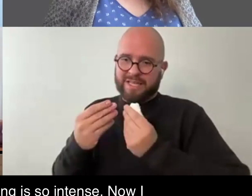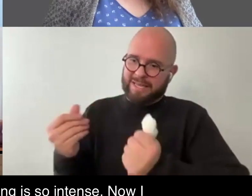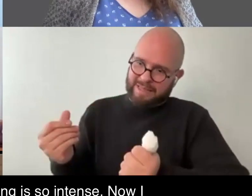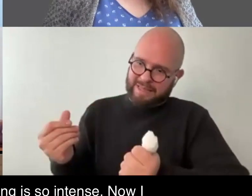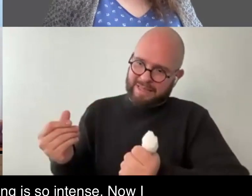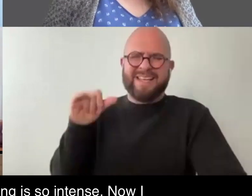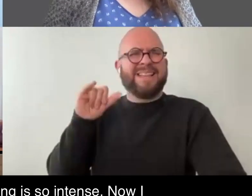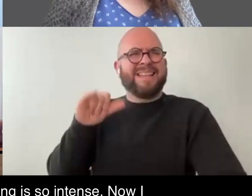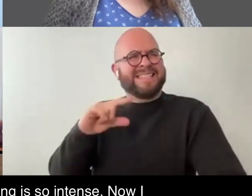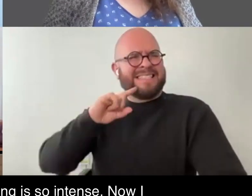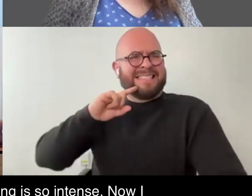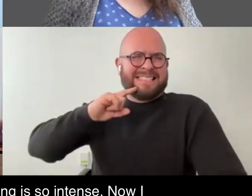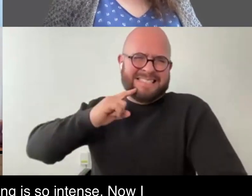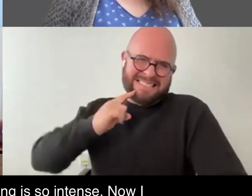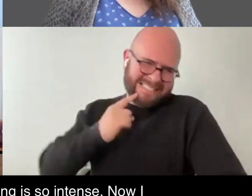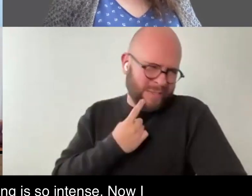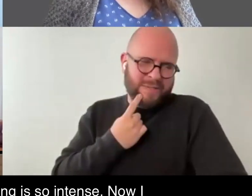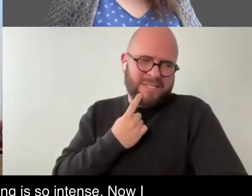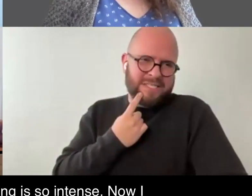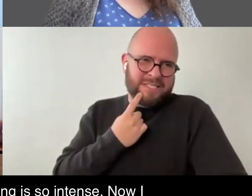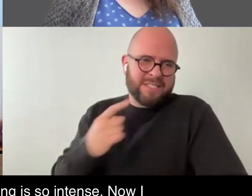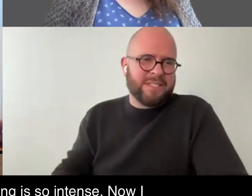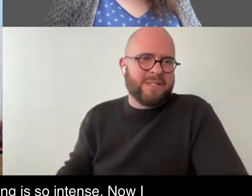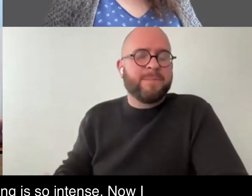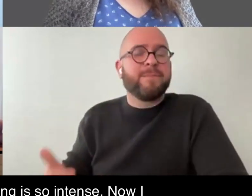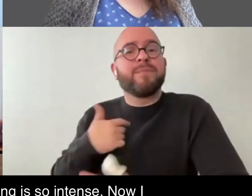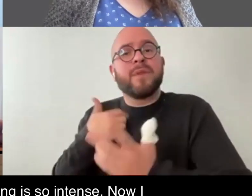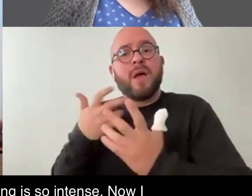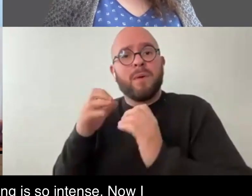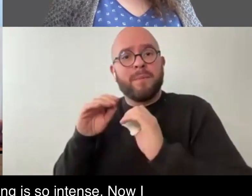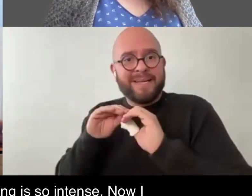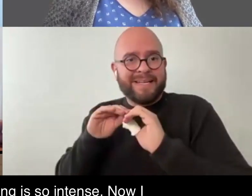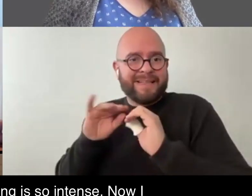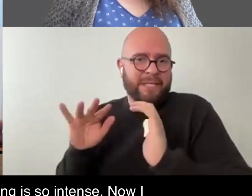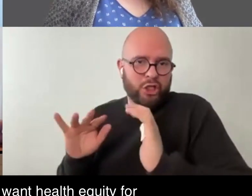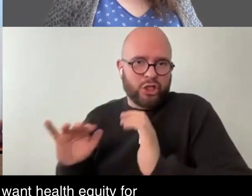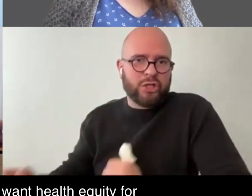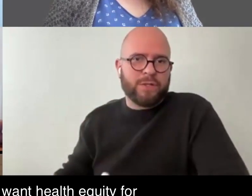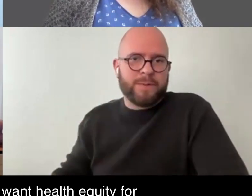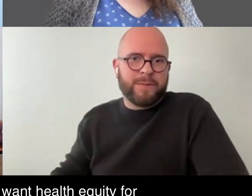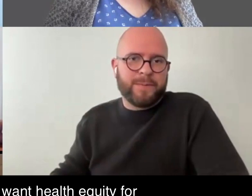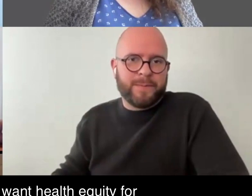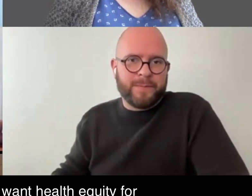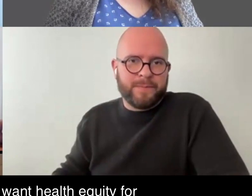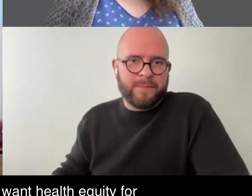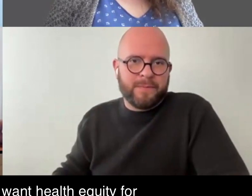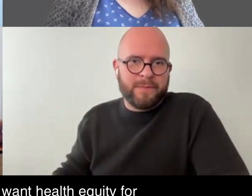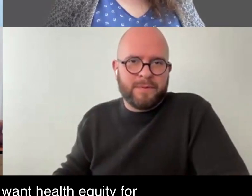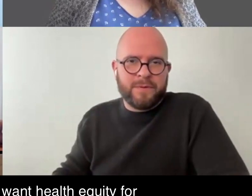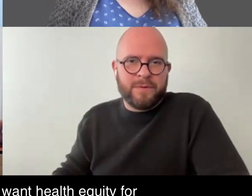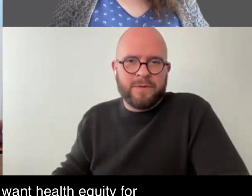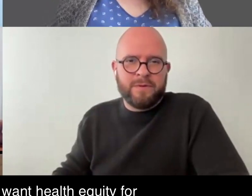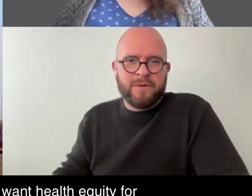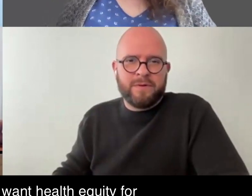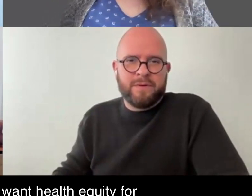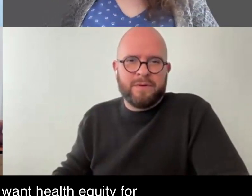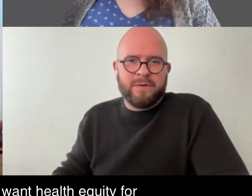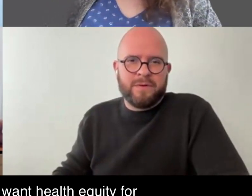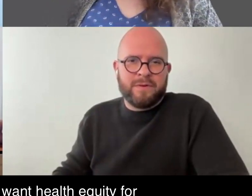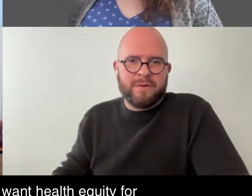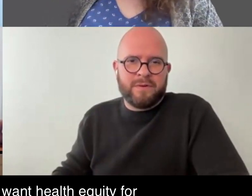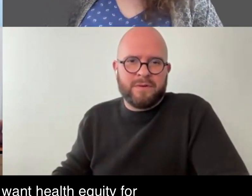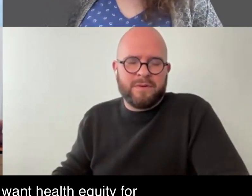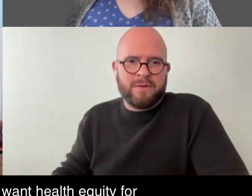intense, right? Now, I want to be clear that I also am a strong believer in, like, I want health